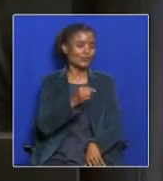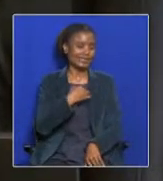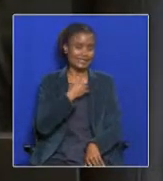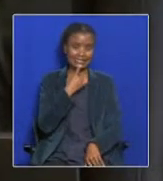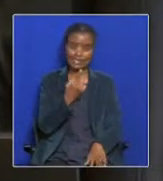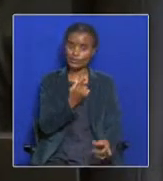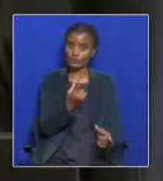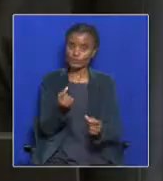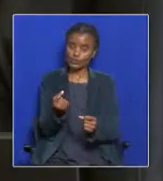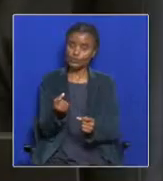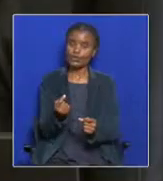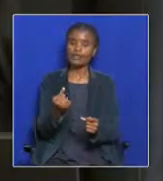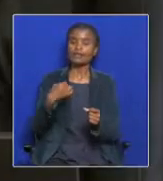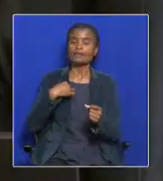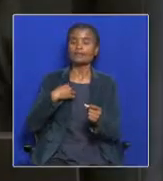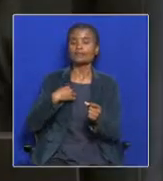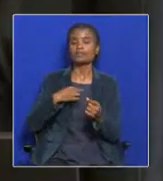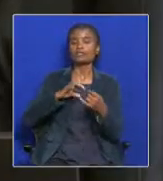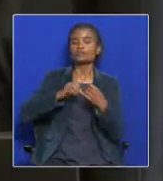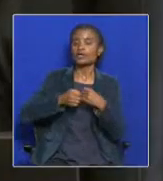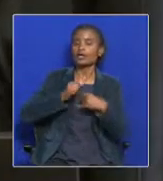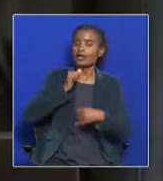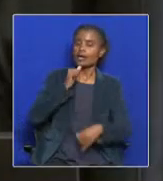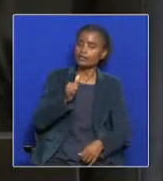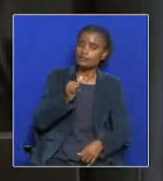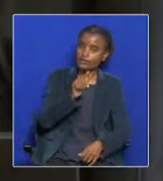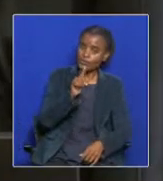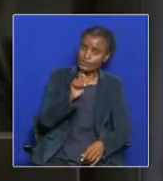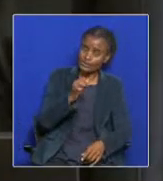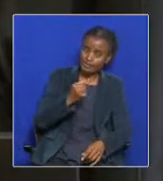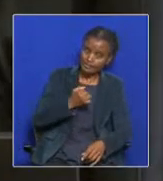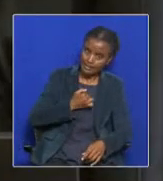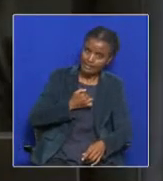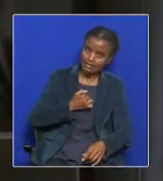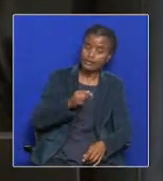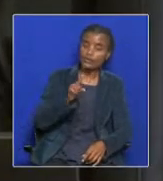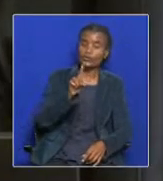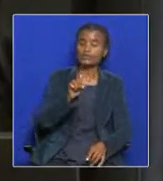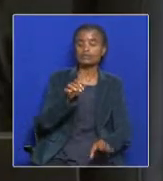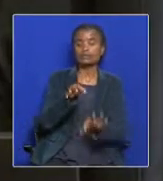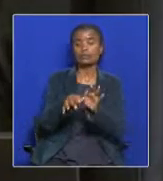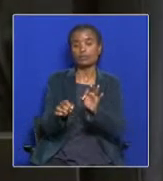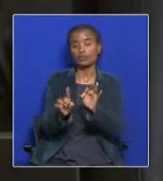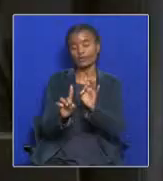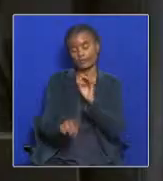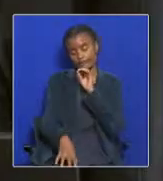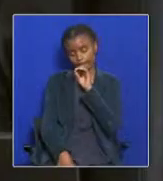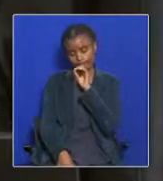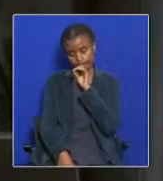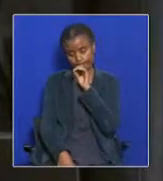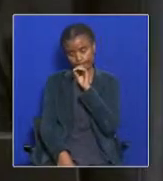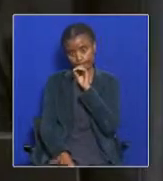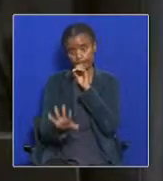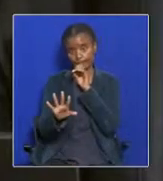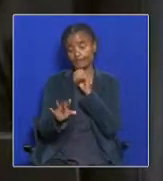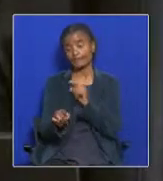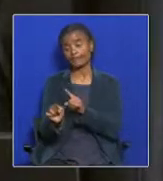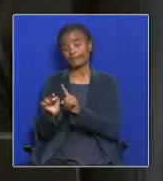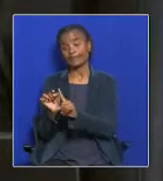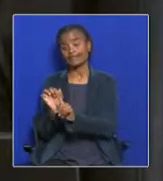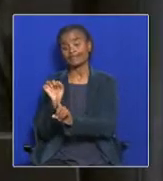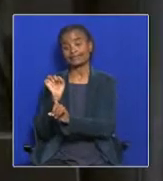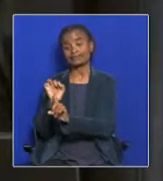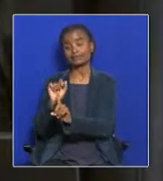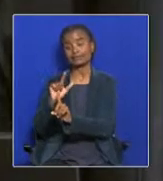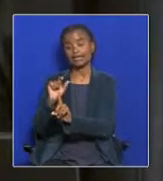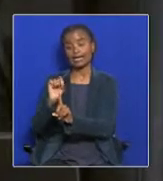question. My question to you is simply this. He's Ken Lab. Your sample has nothing to do